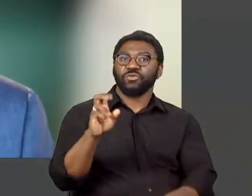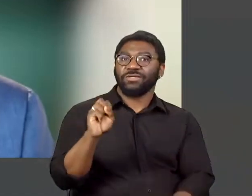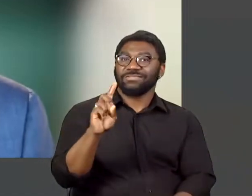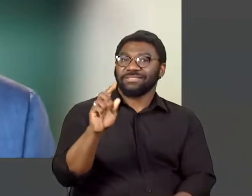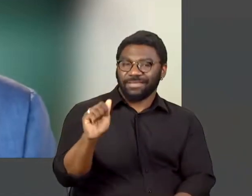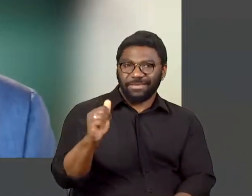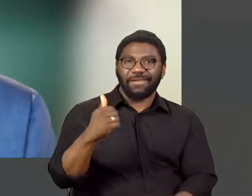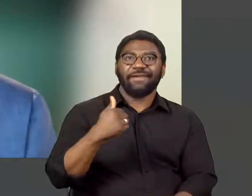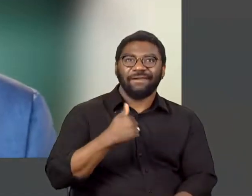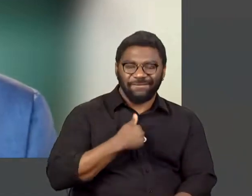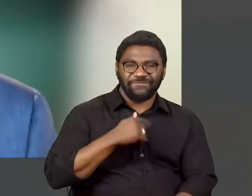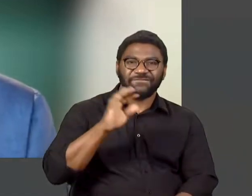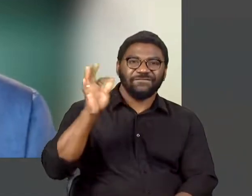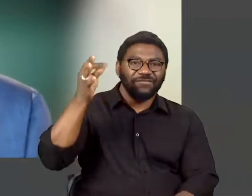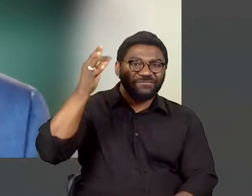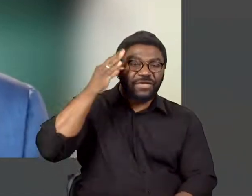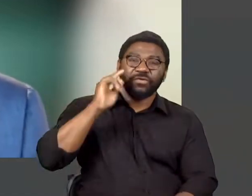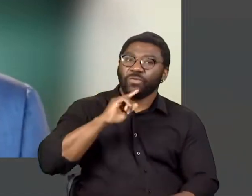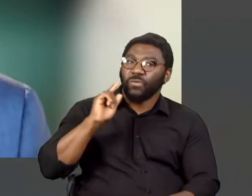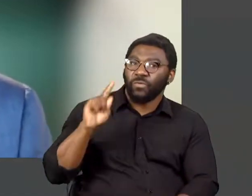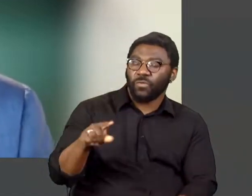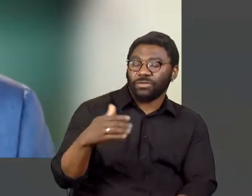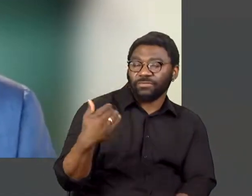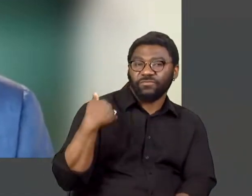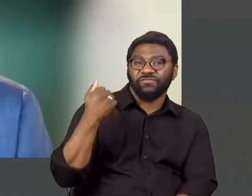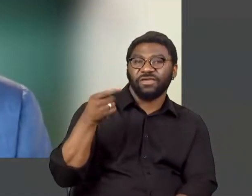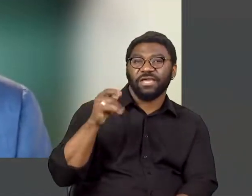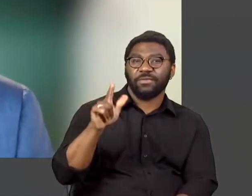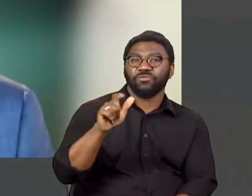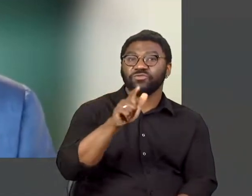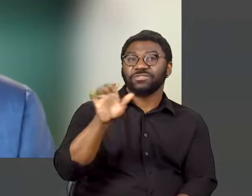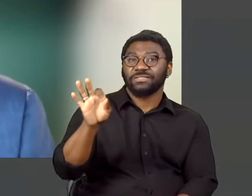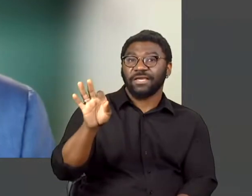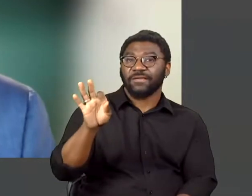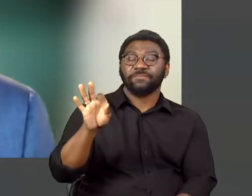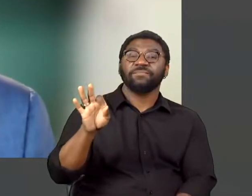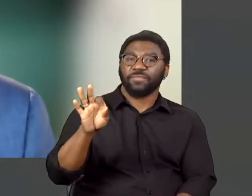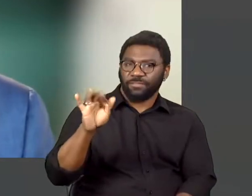federal order on April 29th. A federal order is a tool that